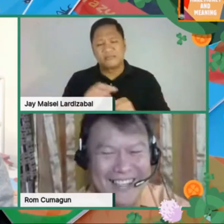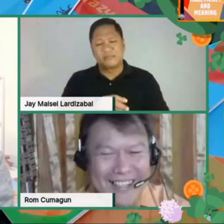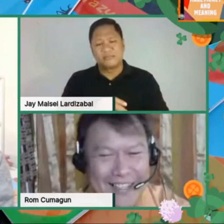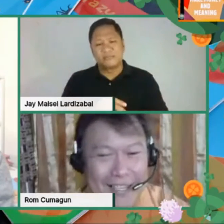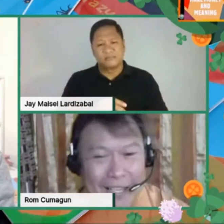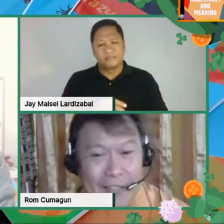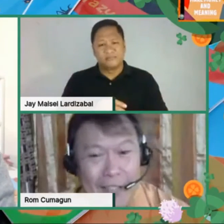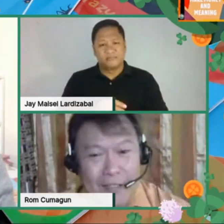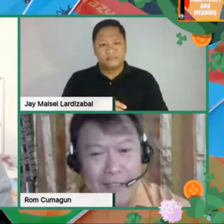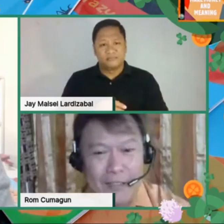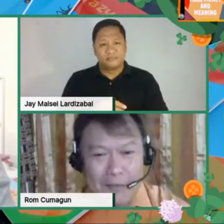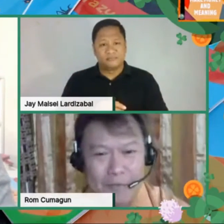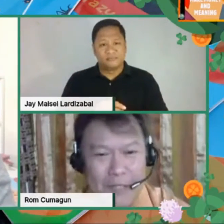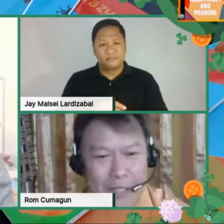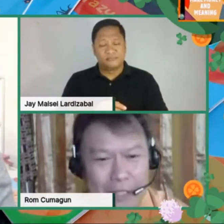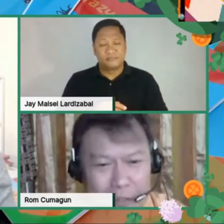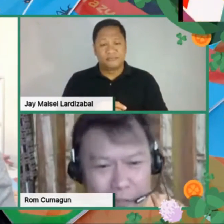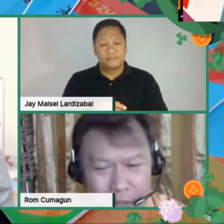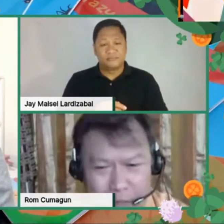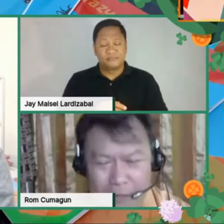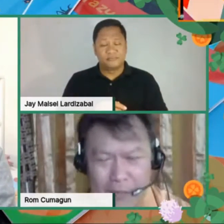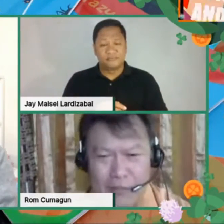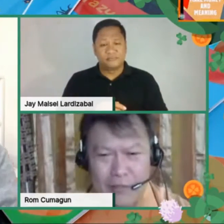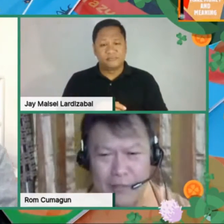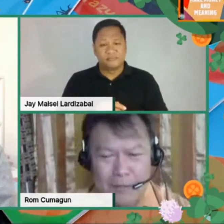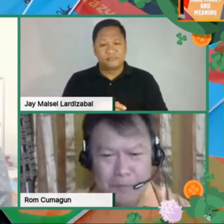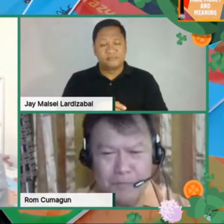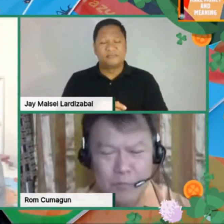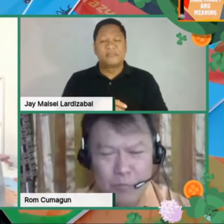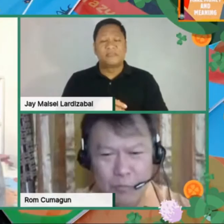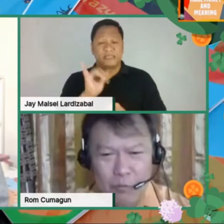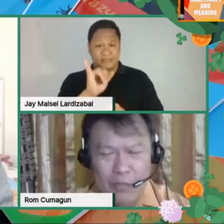Mm. And Mm. then Cora,